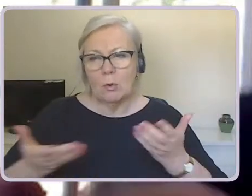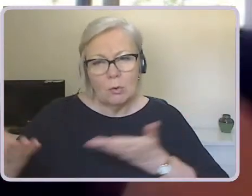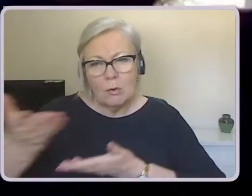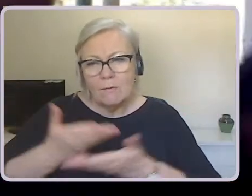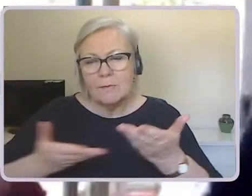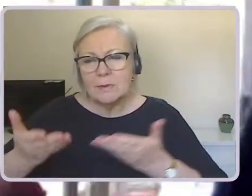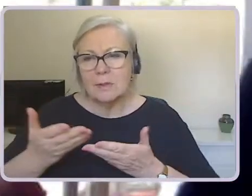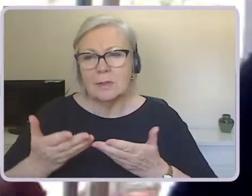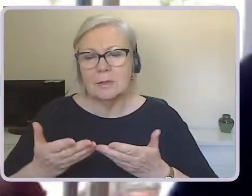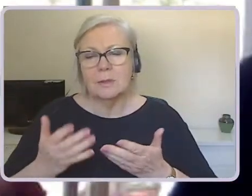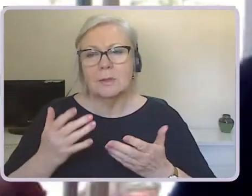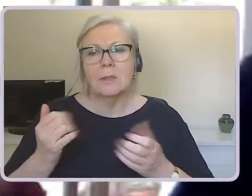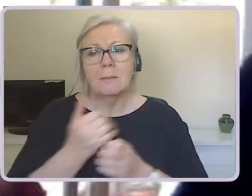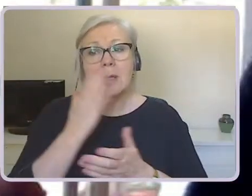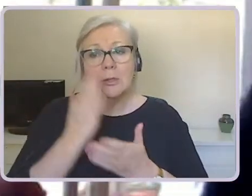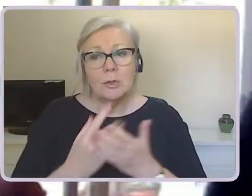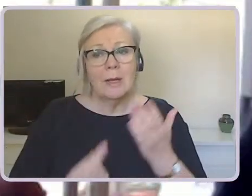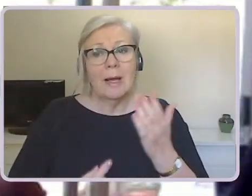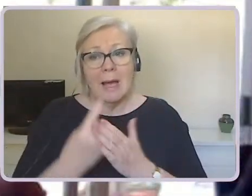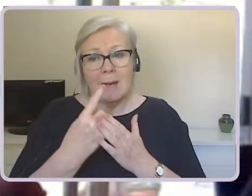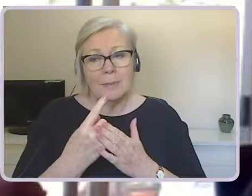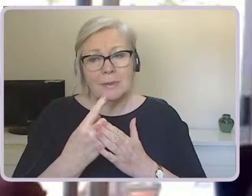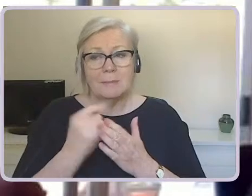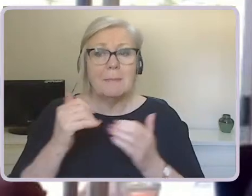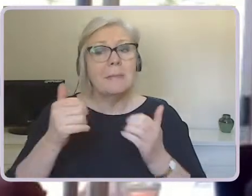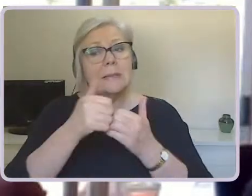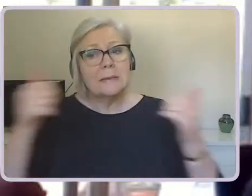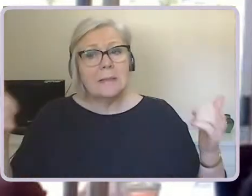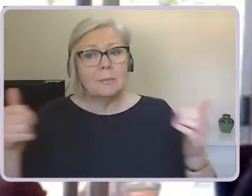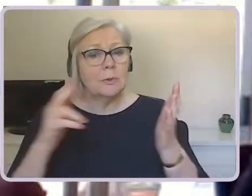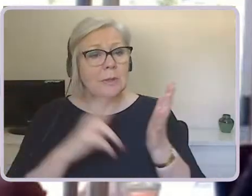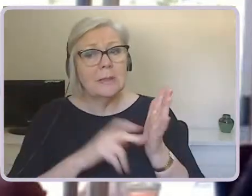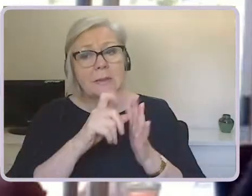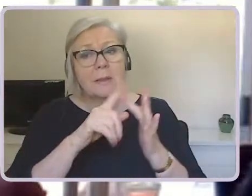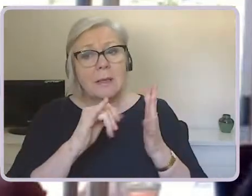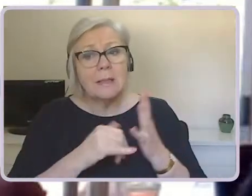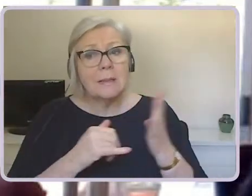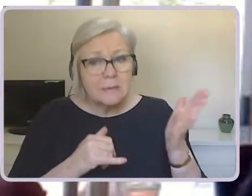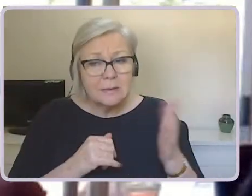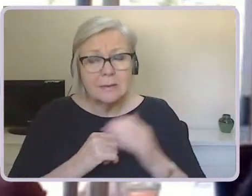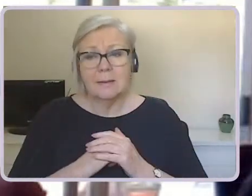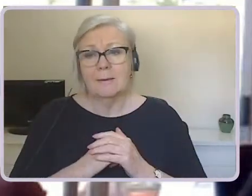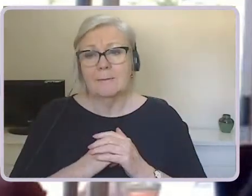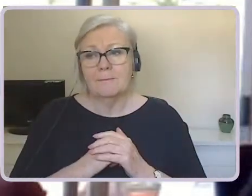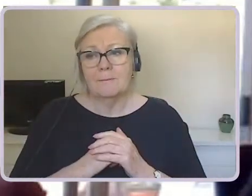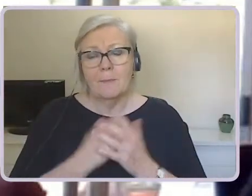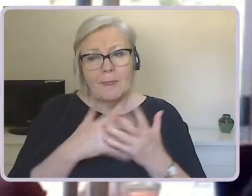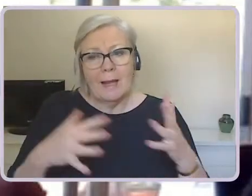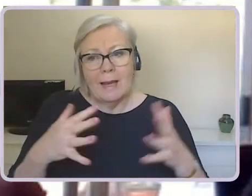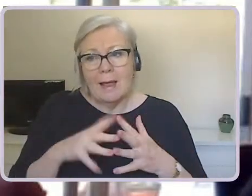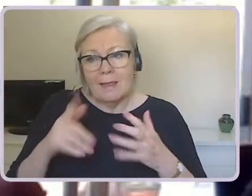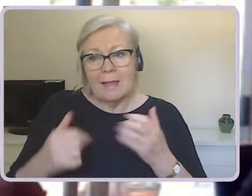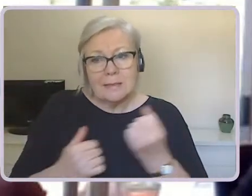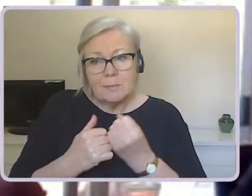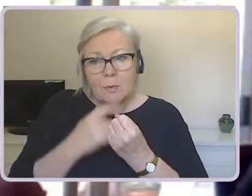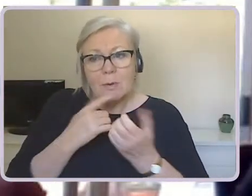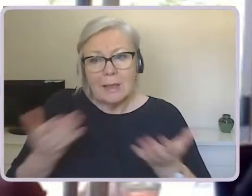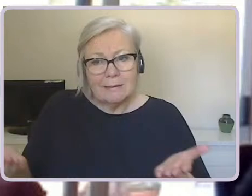people, I suppose, outside of the NDIS, and how we can leverage that support in our